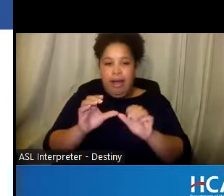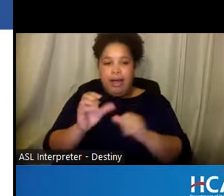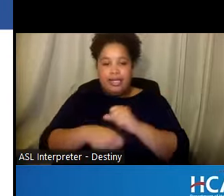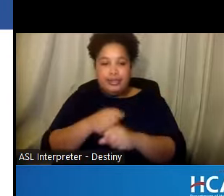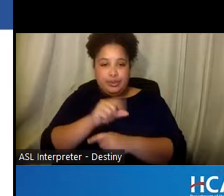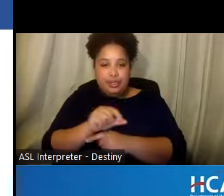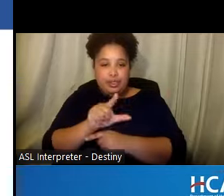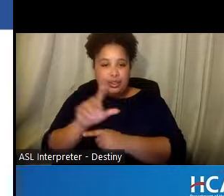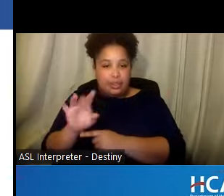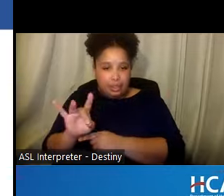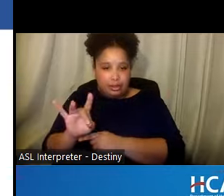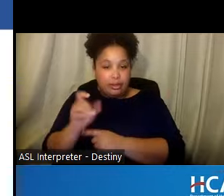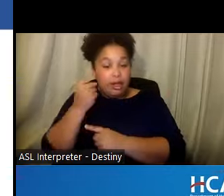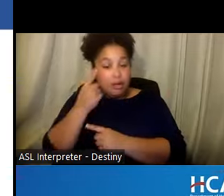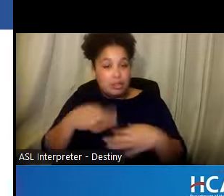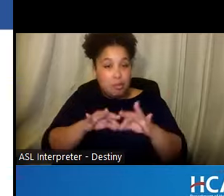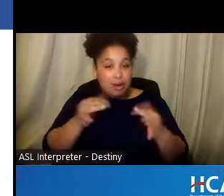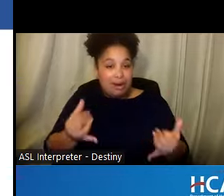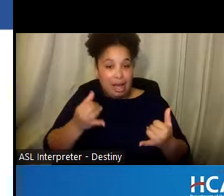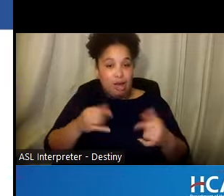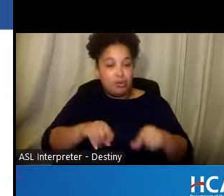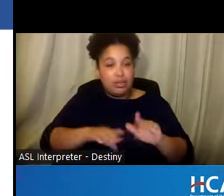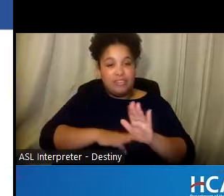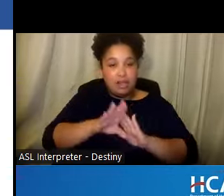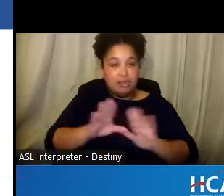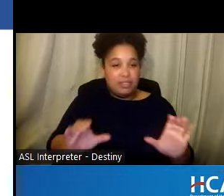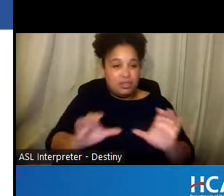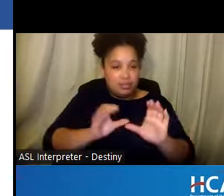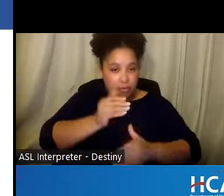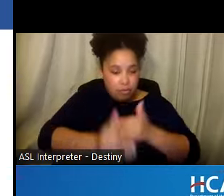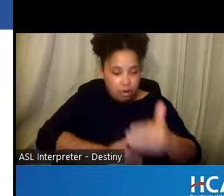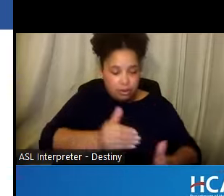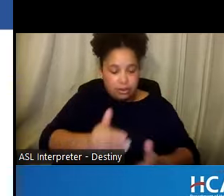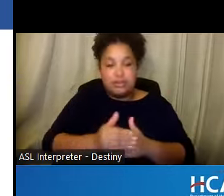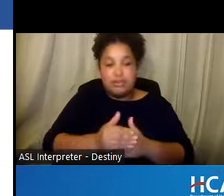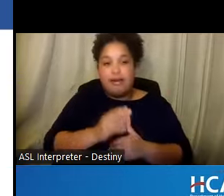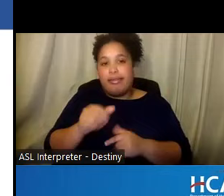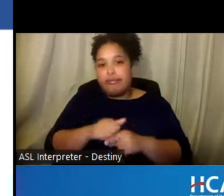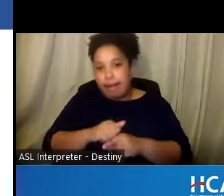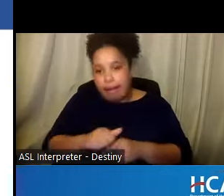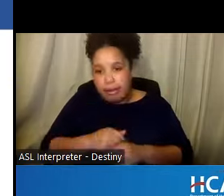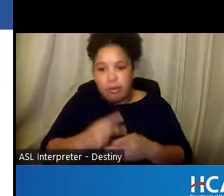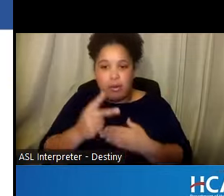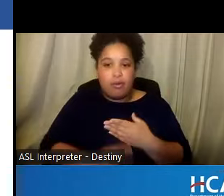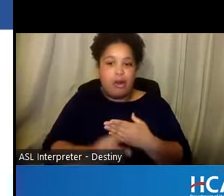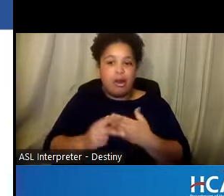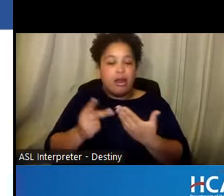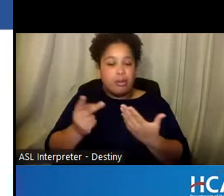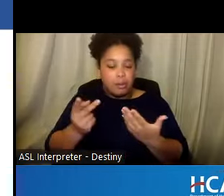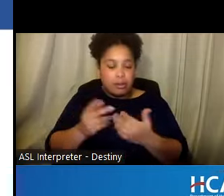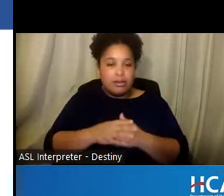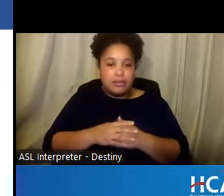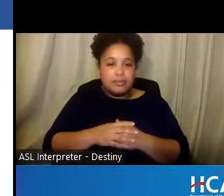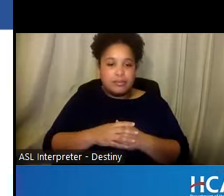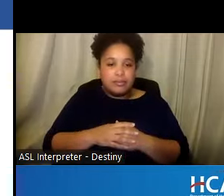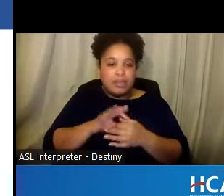of development of this certificate process and the training programs in particular around